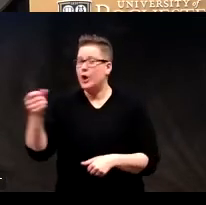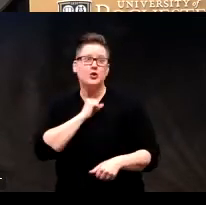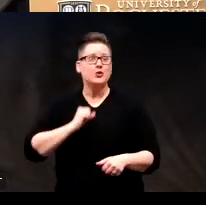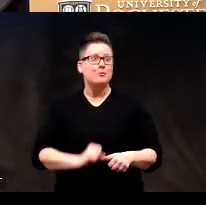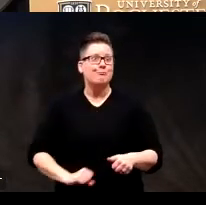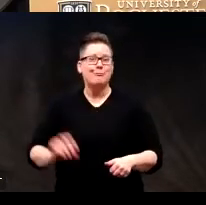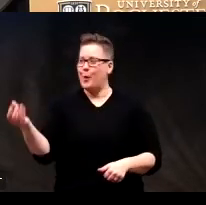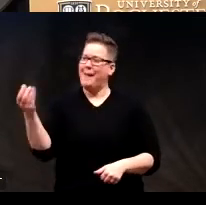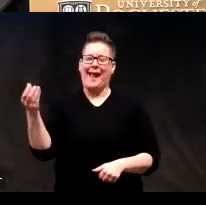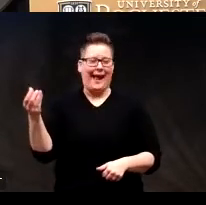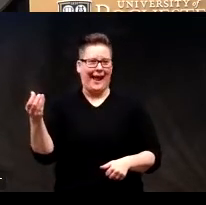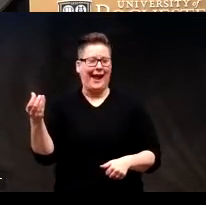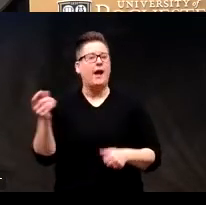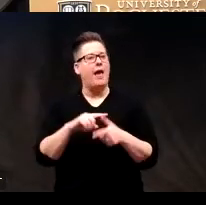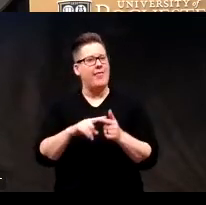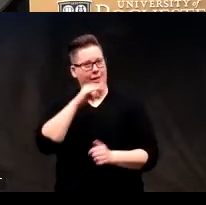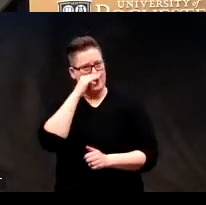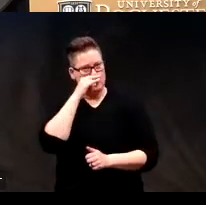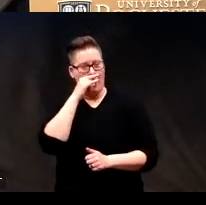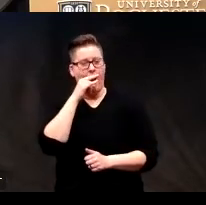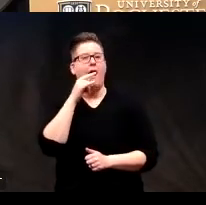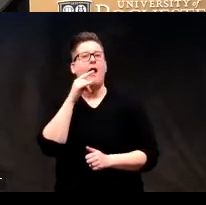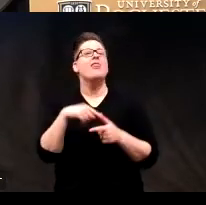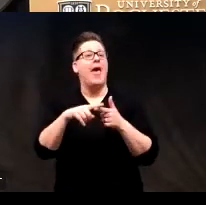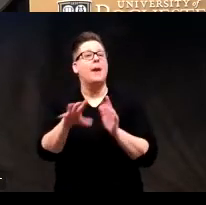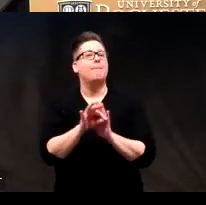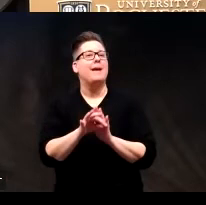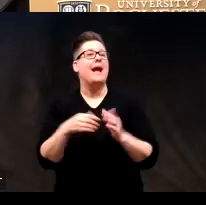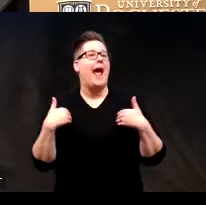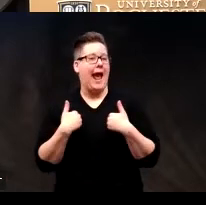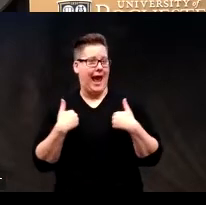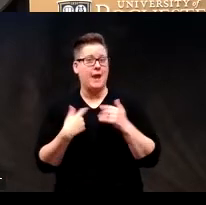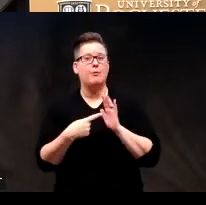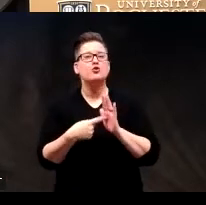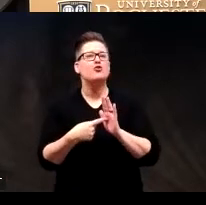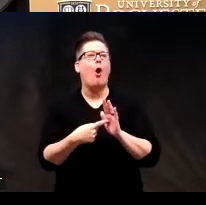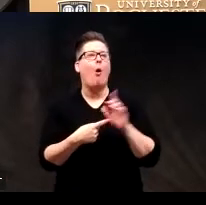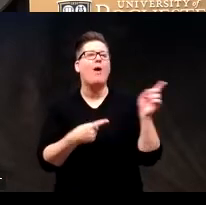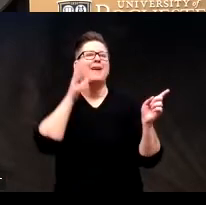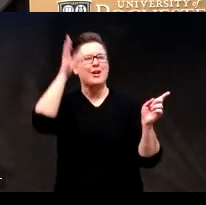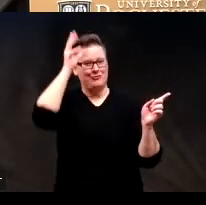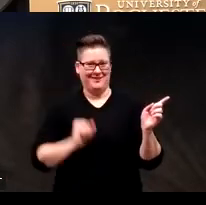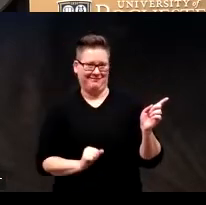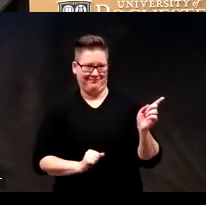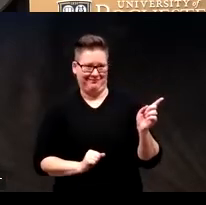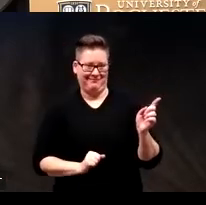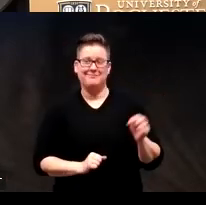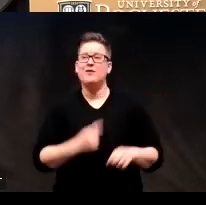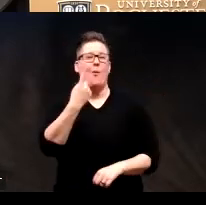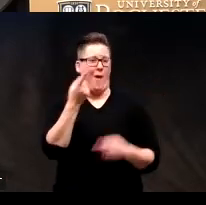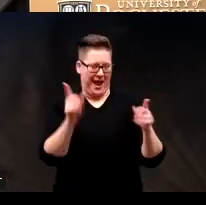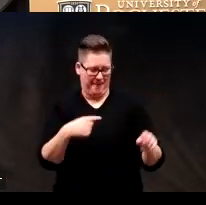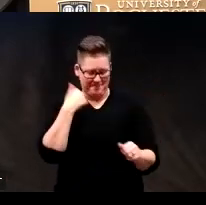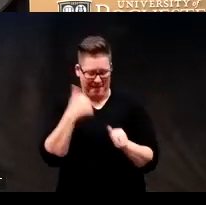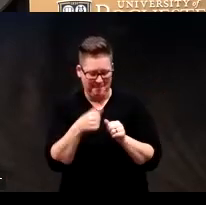something like that. And then the child gets to pick an animal also for the parents. And one of the cases that I